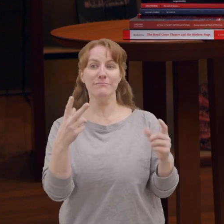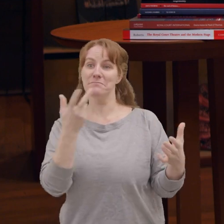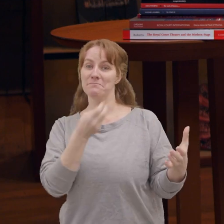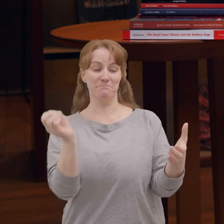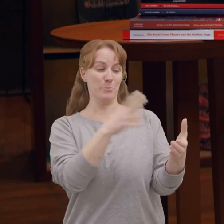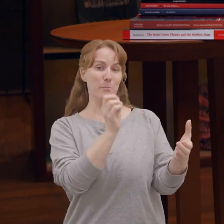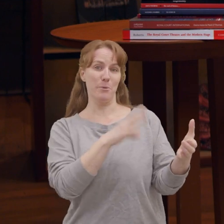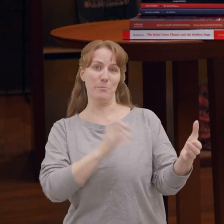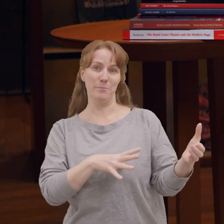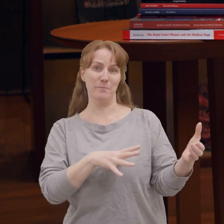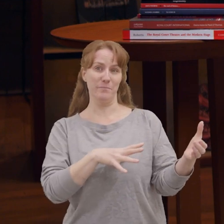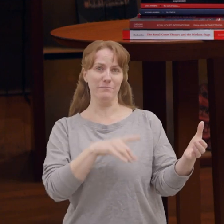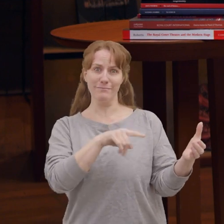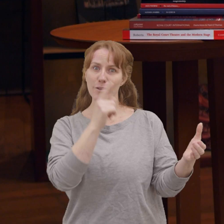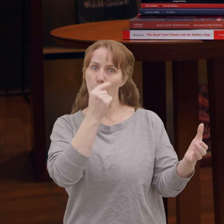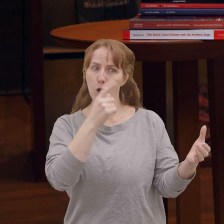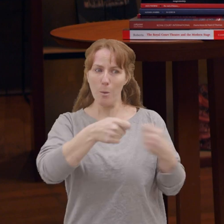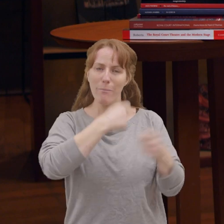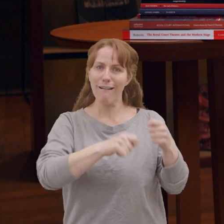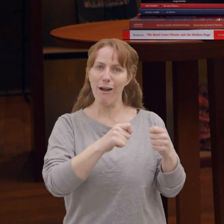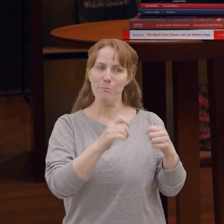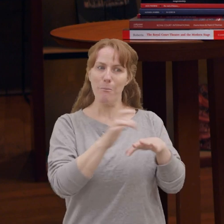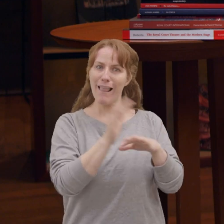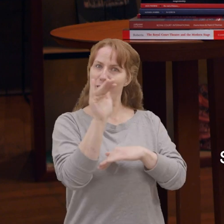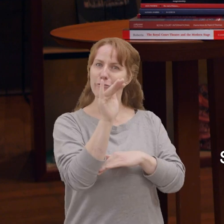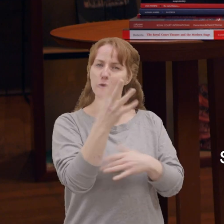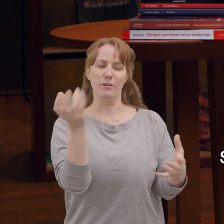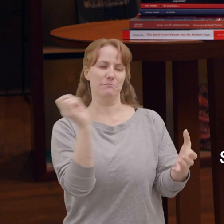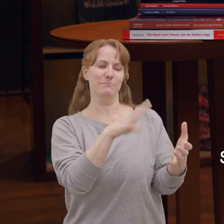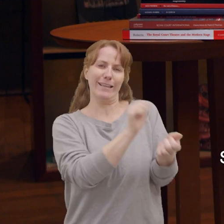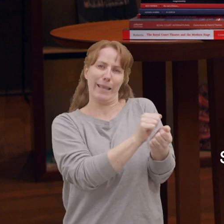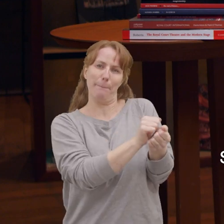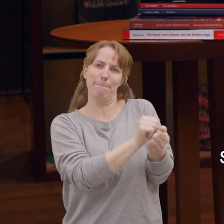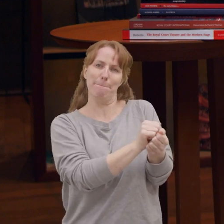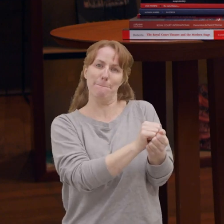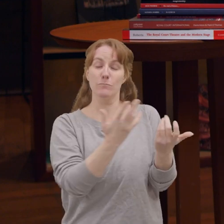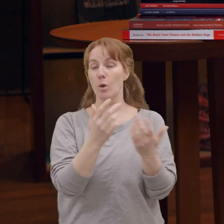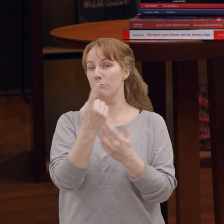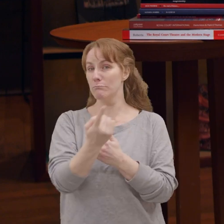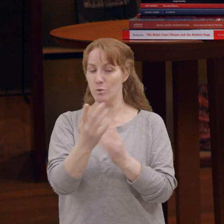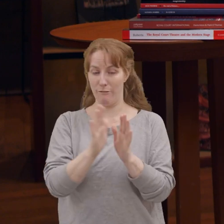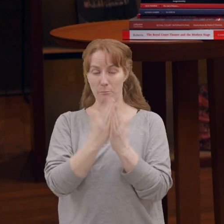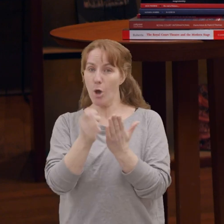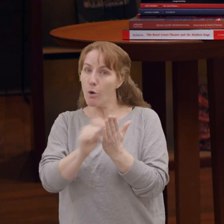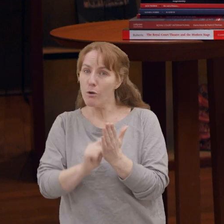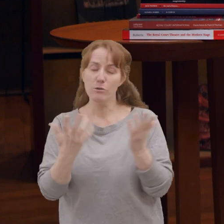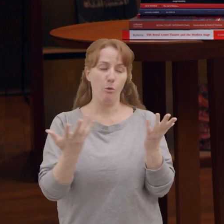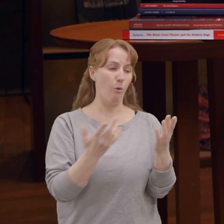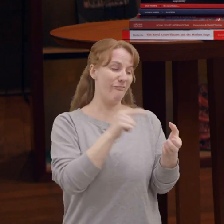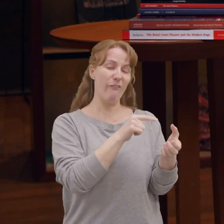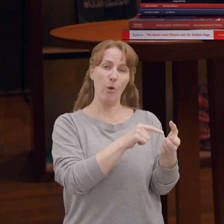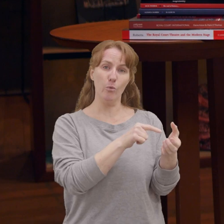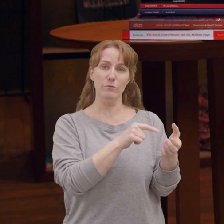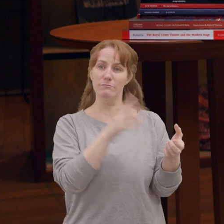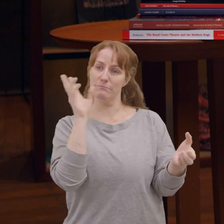I've had in my everyday life. And I'm like, okay, this could one day be a play, so let me just save it on my phone. So whether it's a notebook or whether it's your phone,